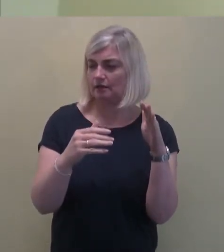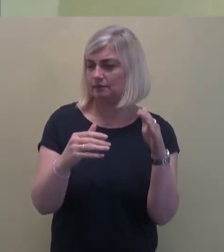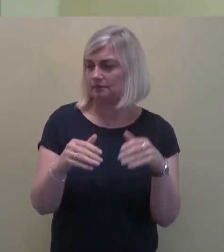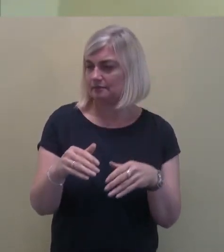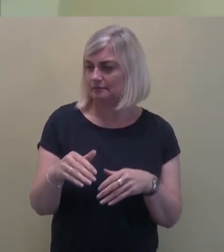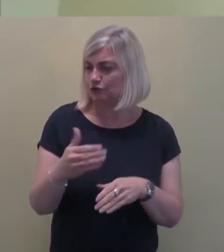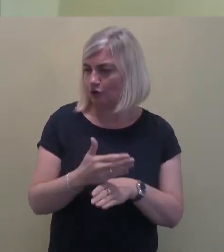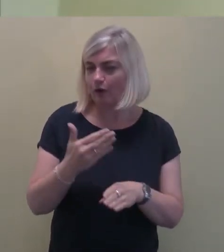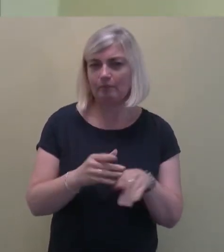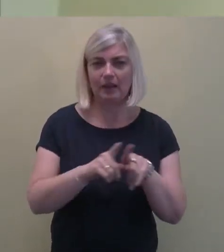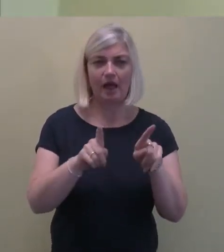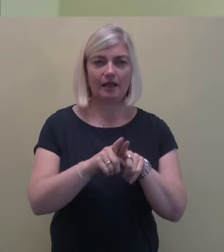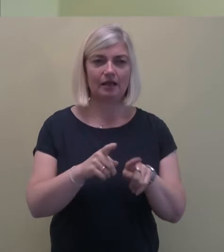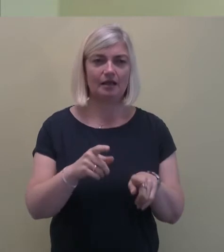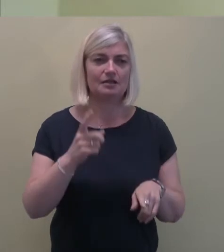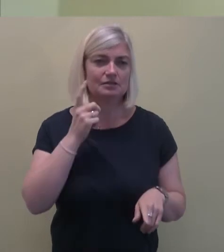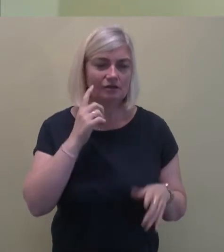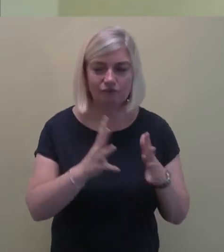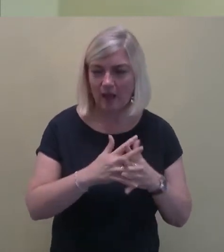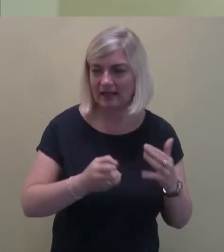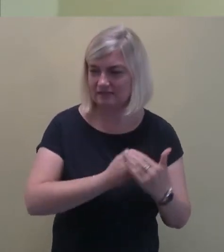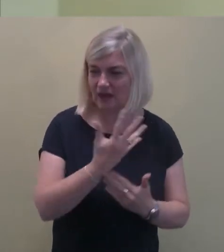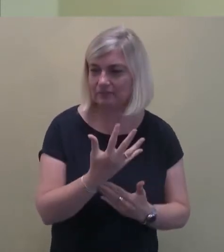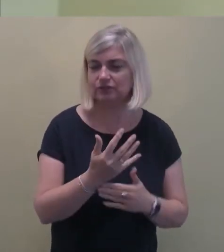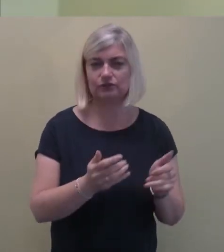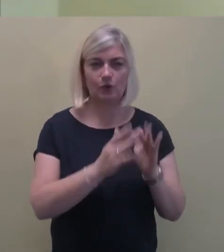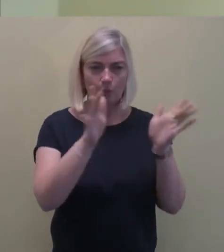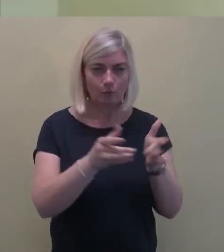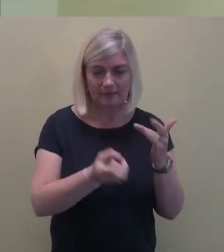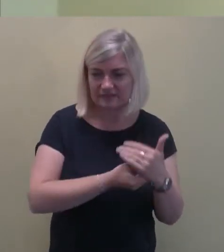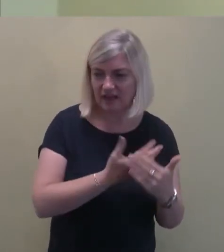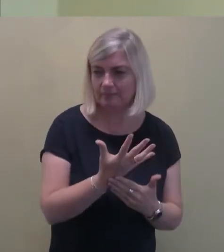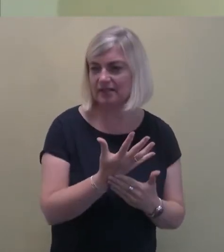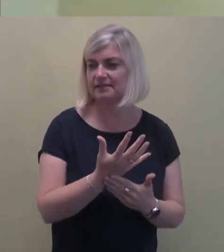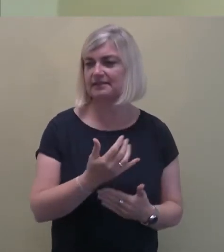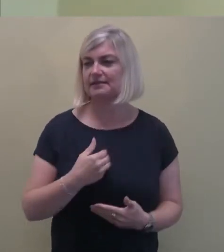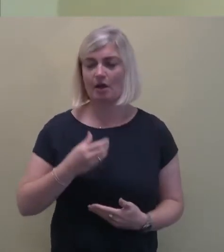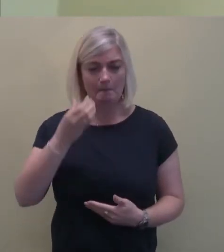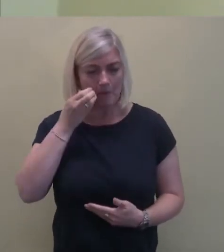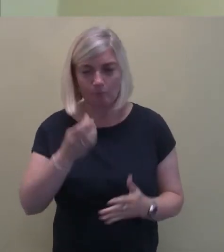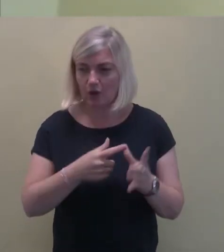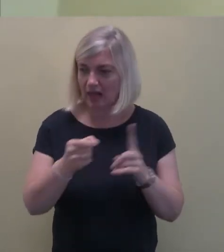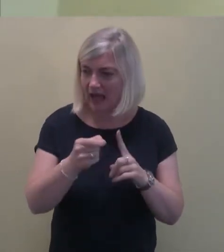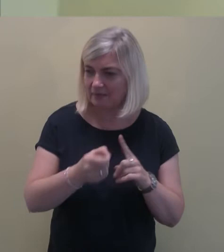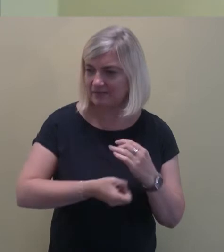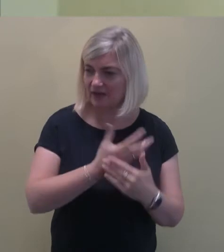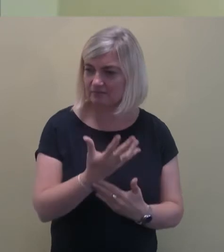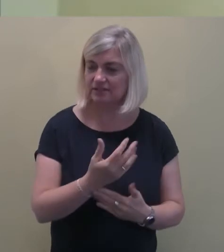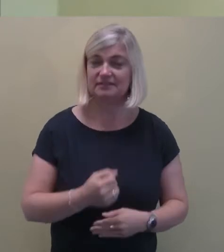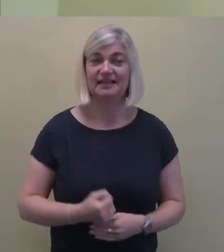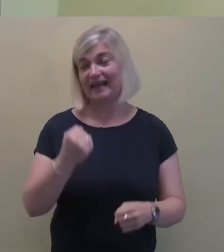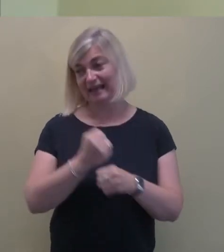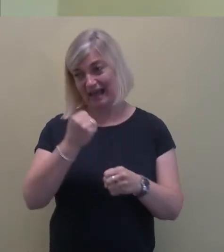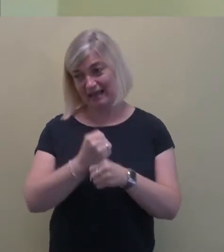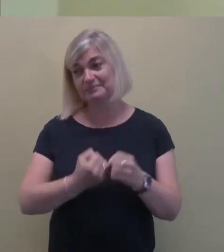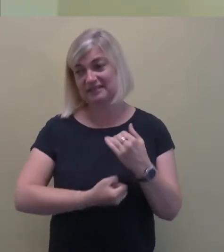a 14.5-hour employer set project. That employer set project you do in the classroom. So you might do 2 hours on the project in the